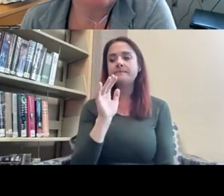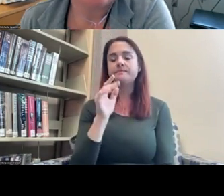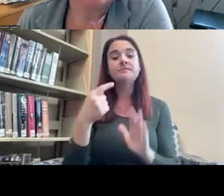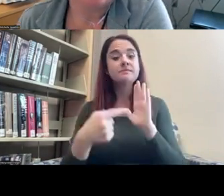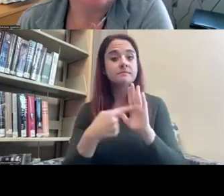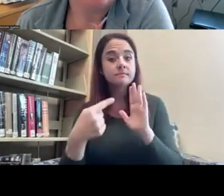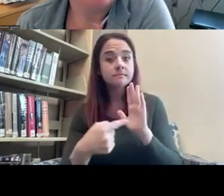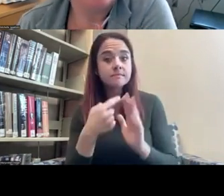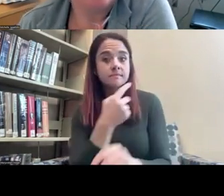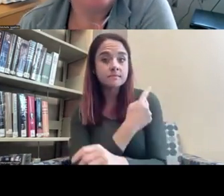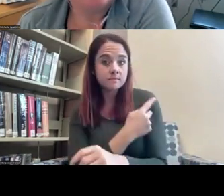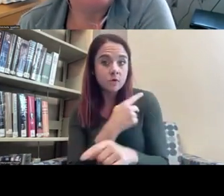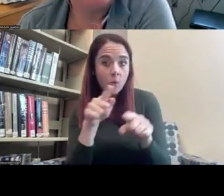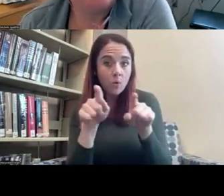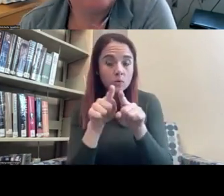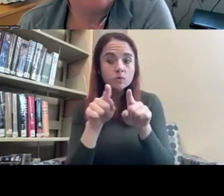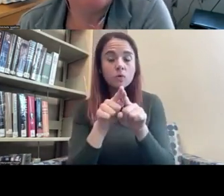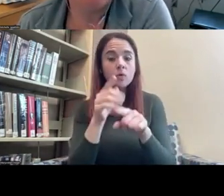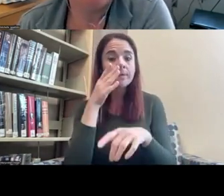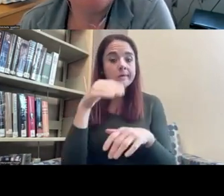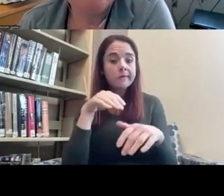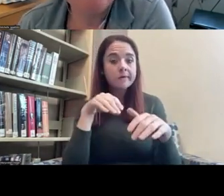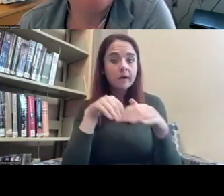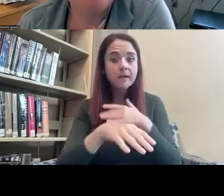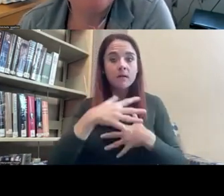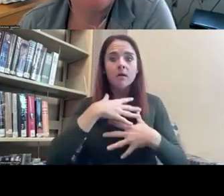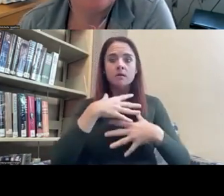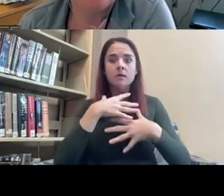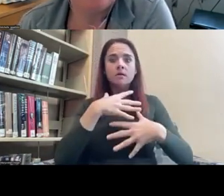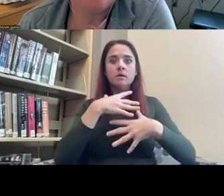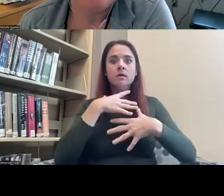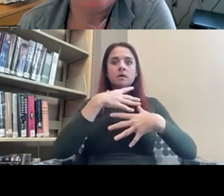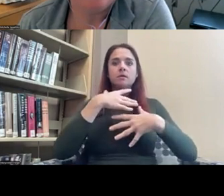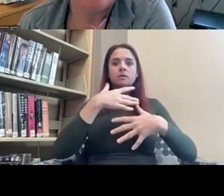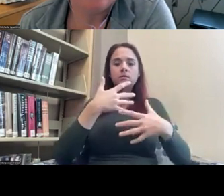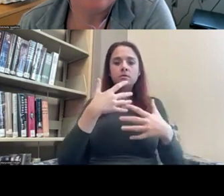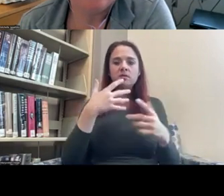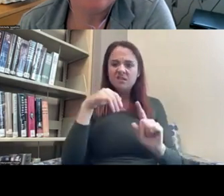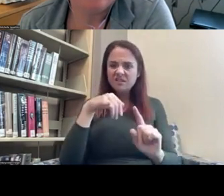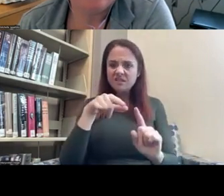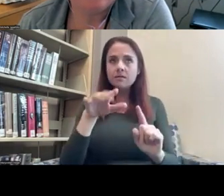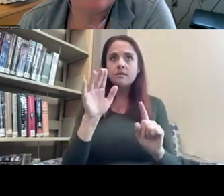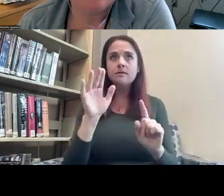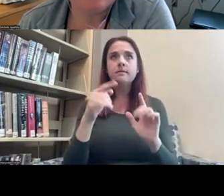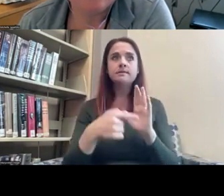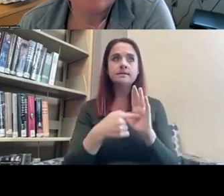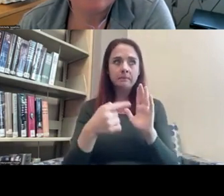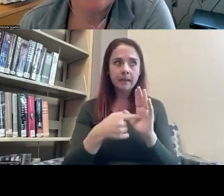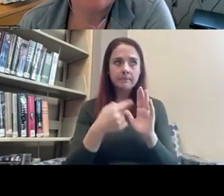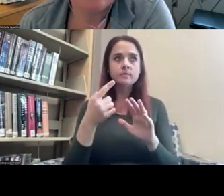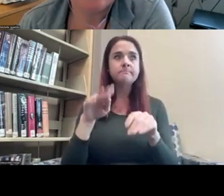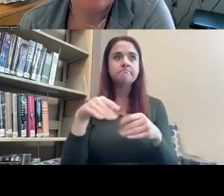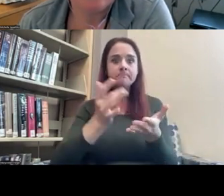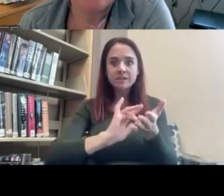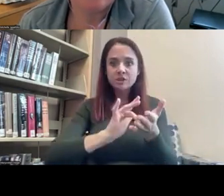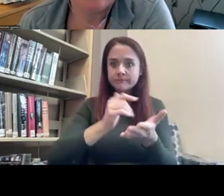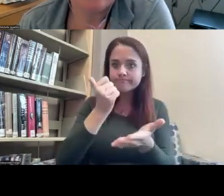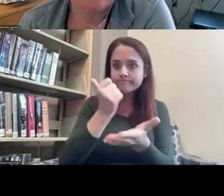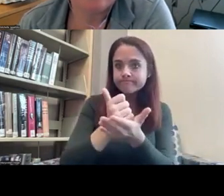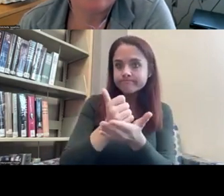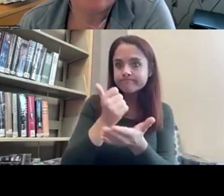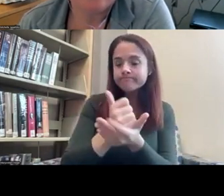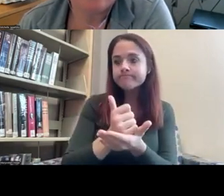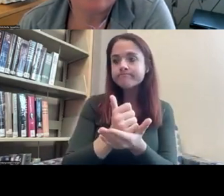Sometimes our patients also come in short of breath. So sometimes we do medication